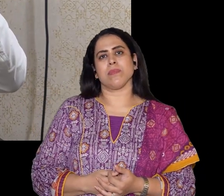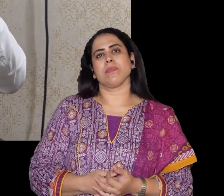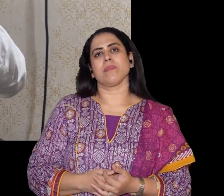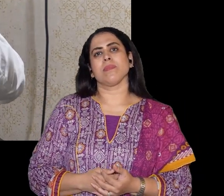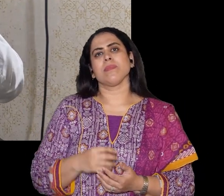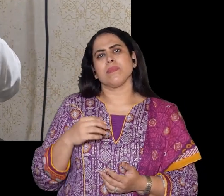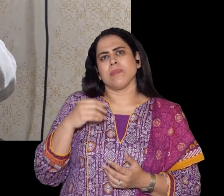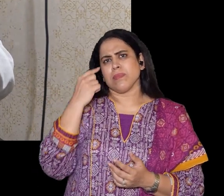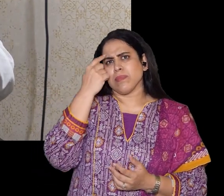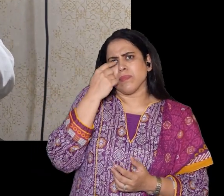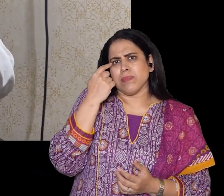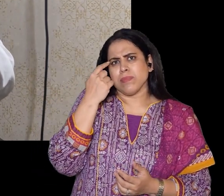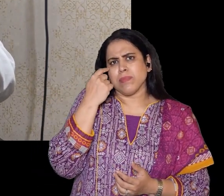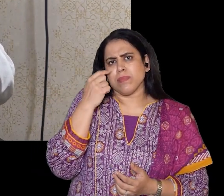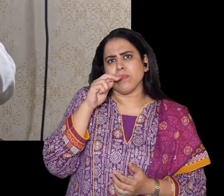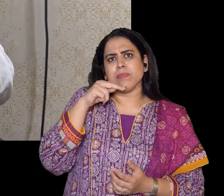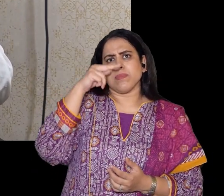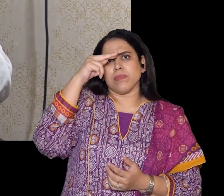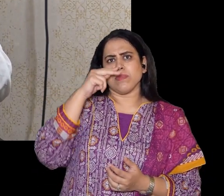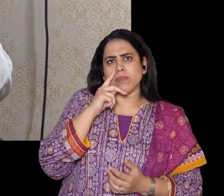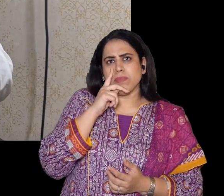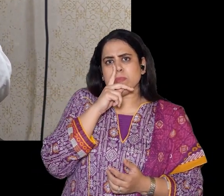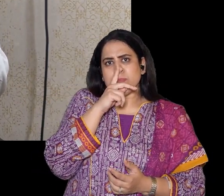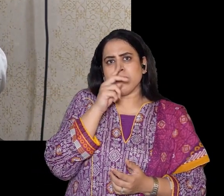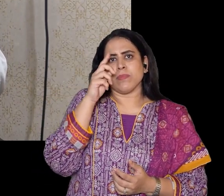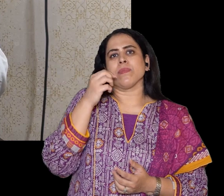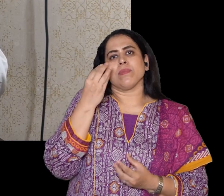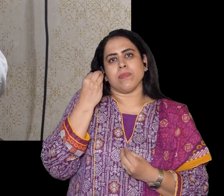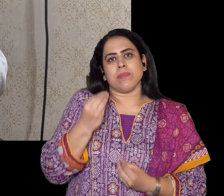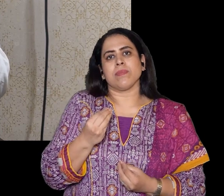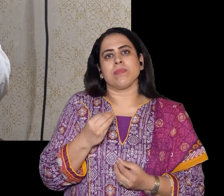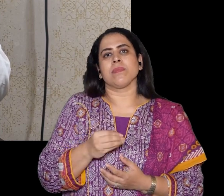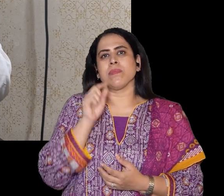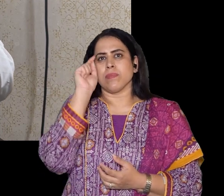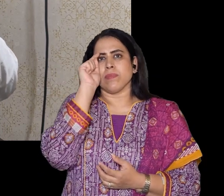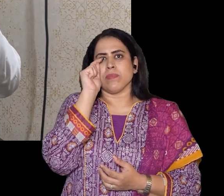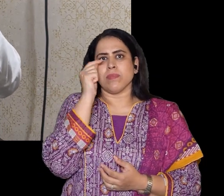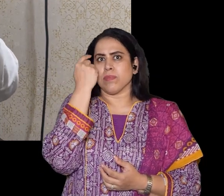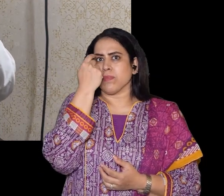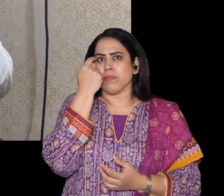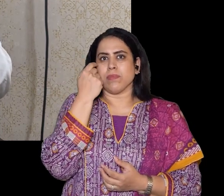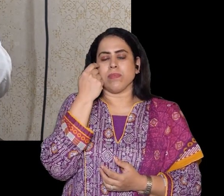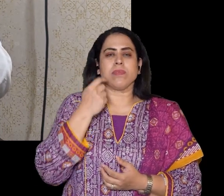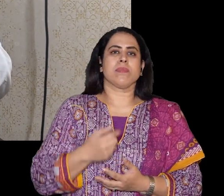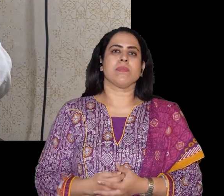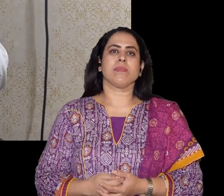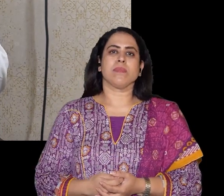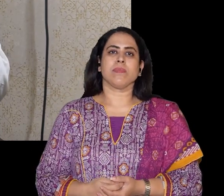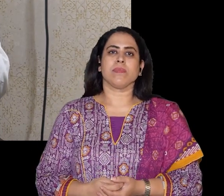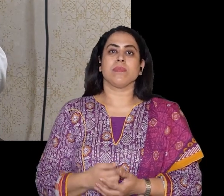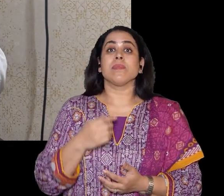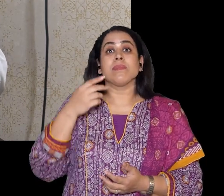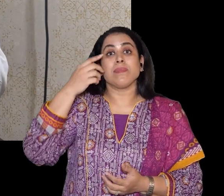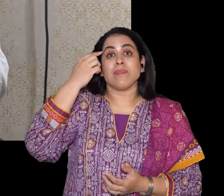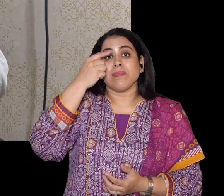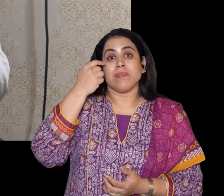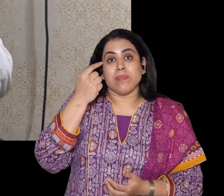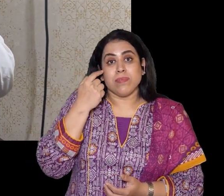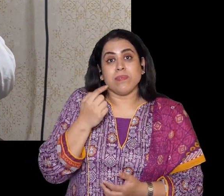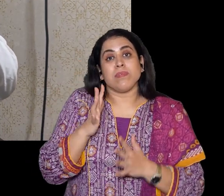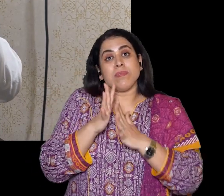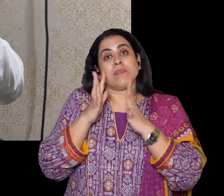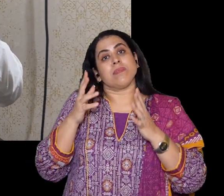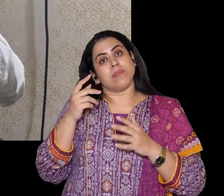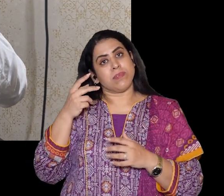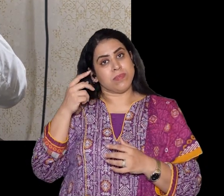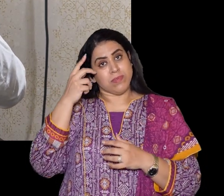the swollen retina, we do some laser, which burns, which puts some spots on the retina, burns a part of the tissue. That